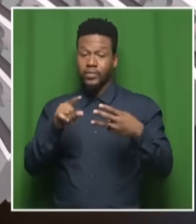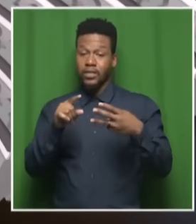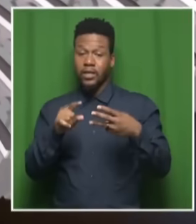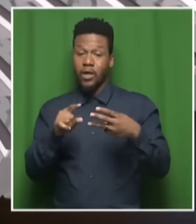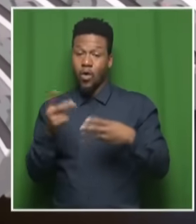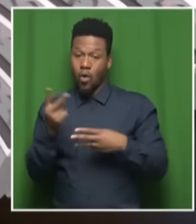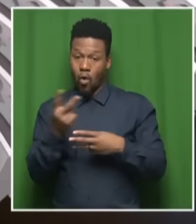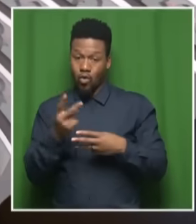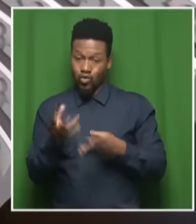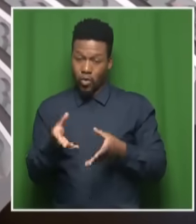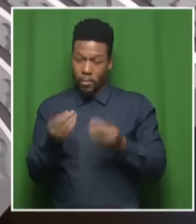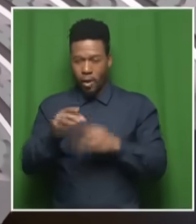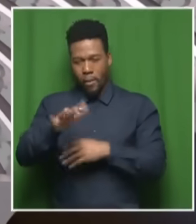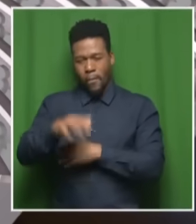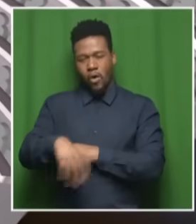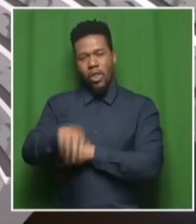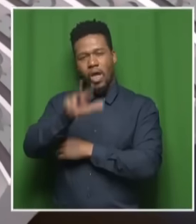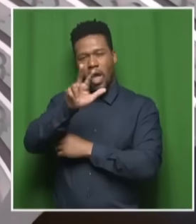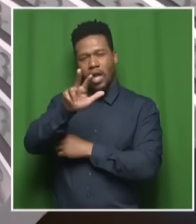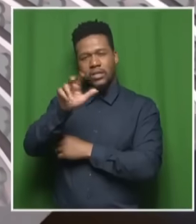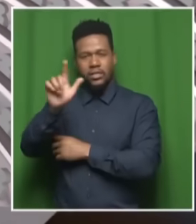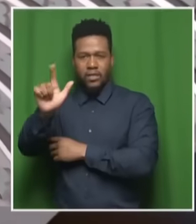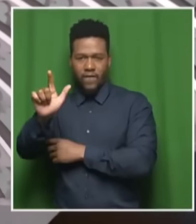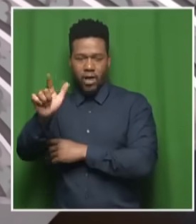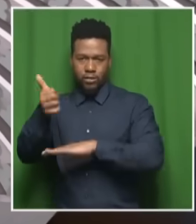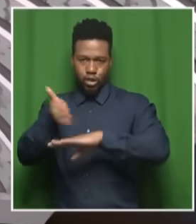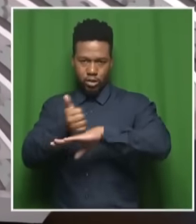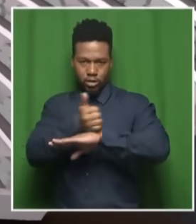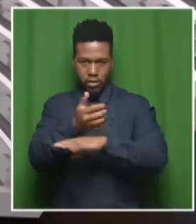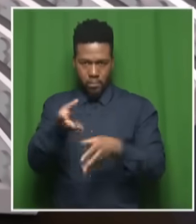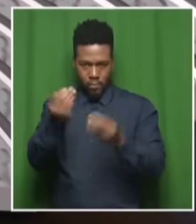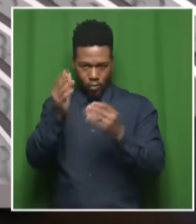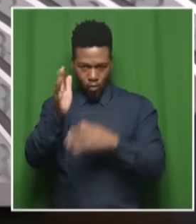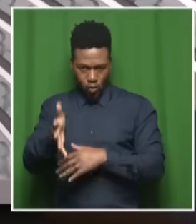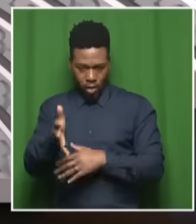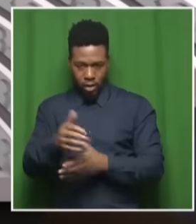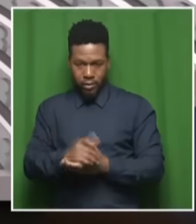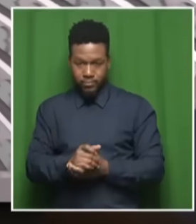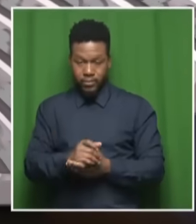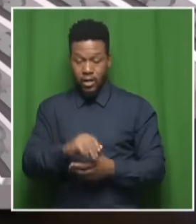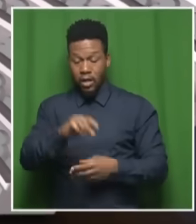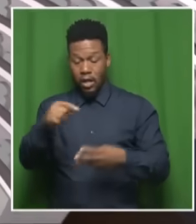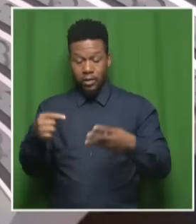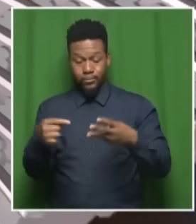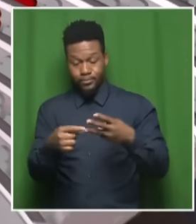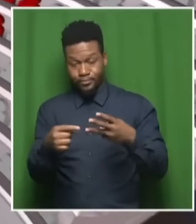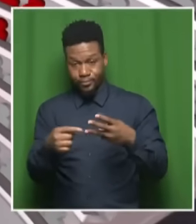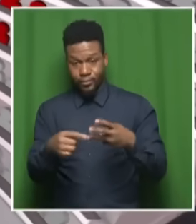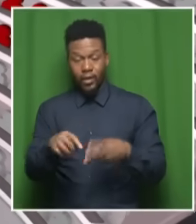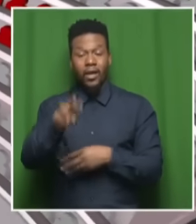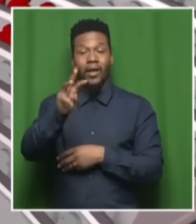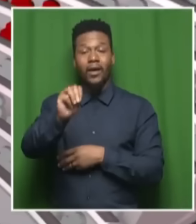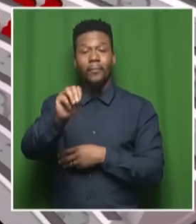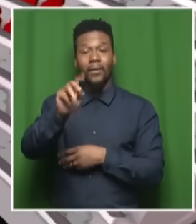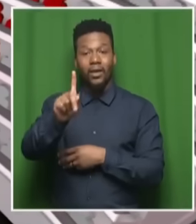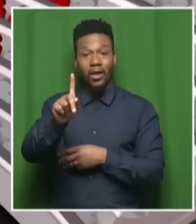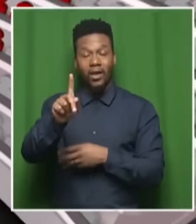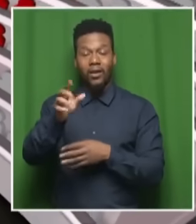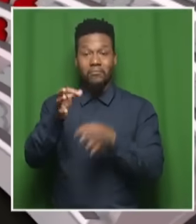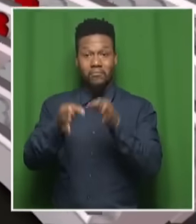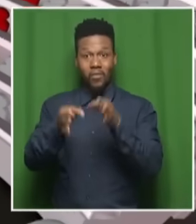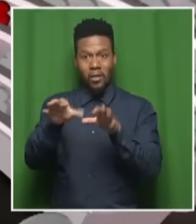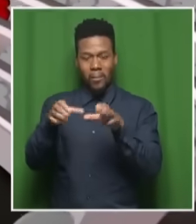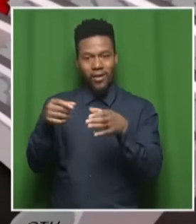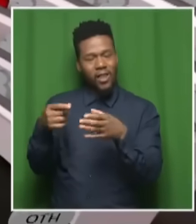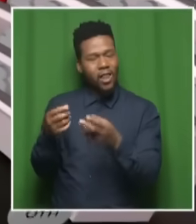were getting about 87. Just after them, I'm going to Sizwe, as we mentioned, that new comer to